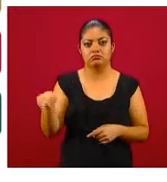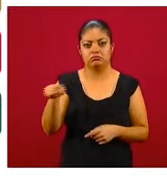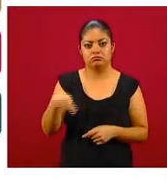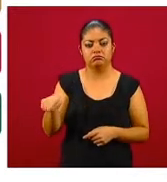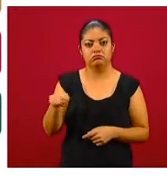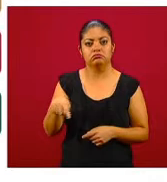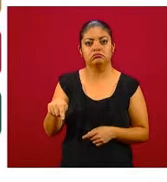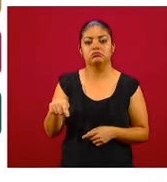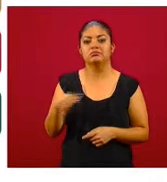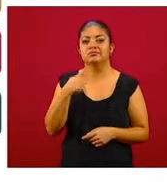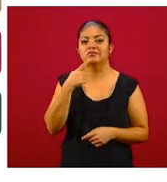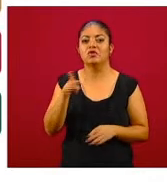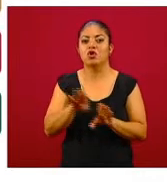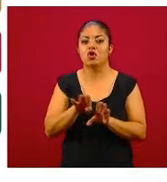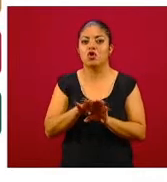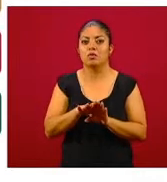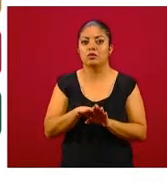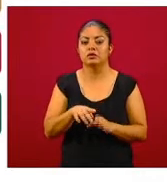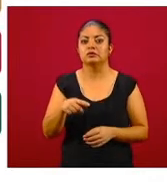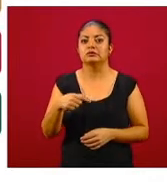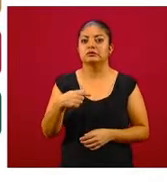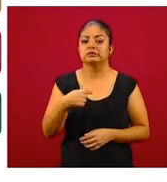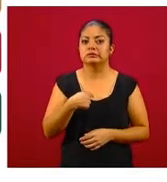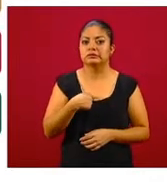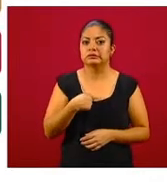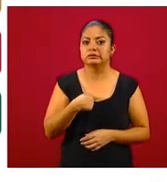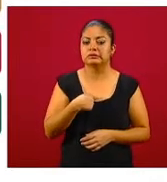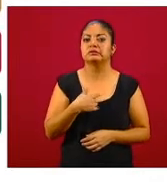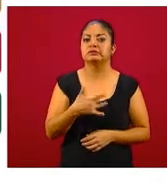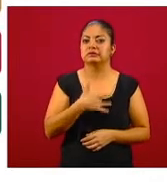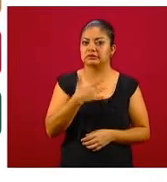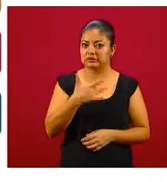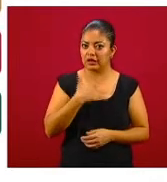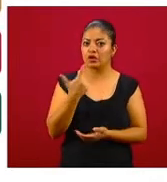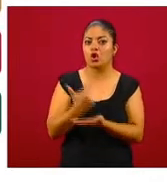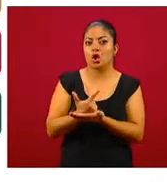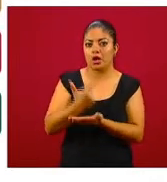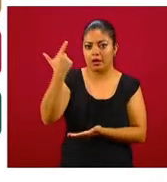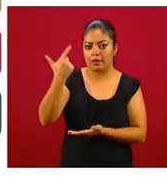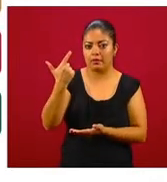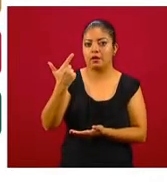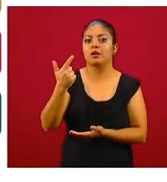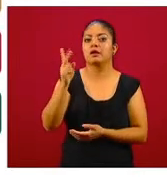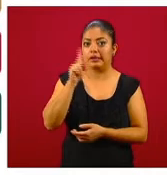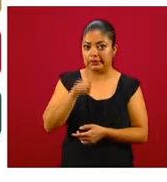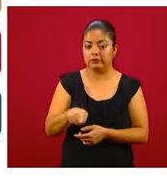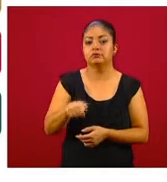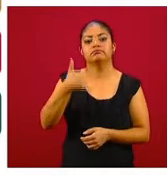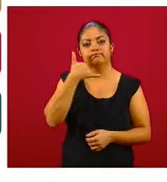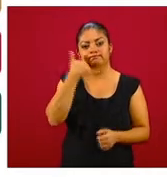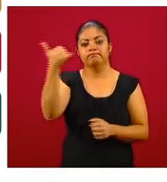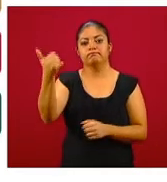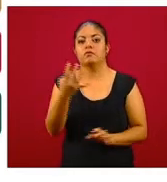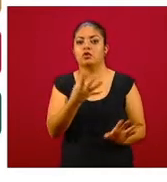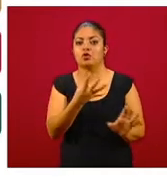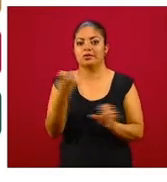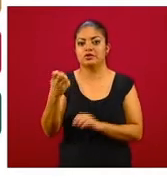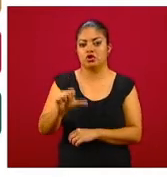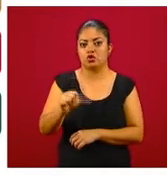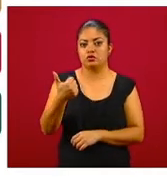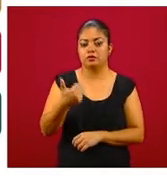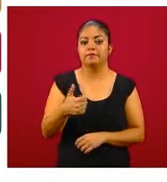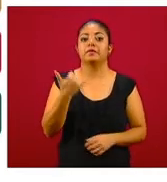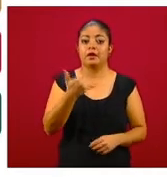said that autodenominarse they como con had serious síntomas graves symptoms y of se COVID, derivaron al número and they were 911. sent to Y un total 911.